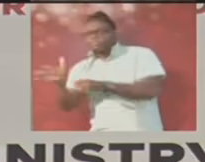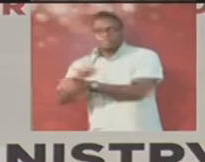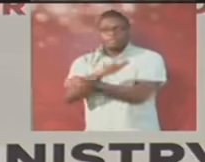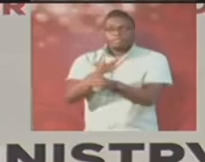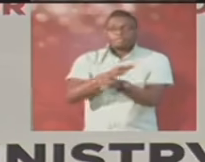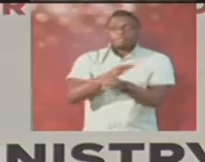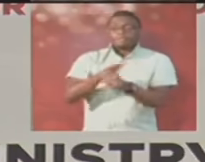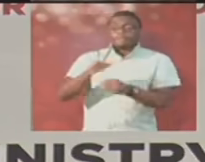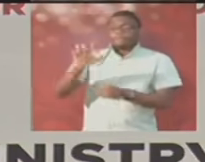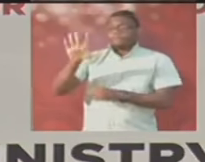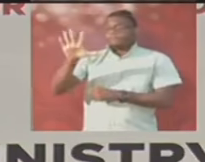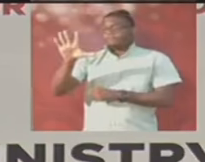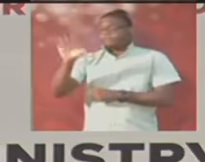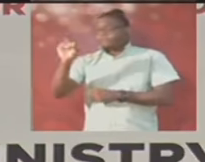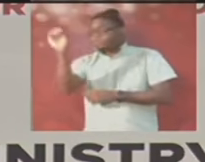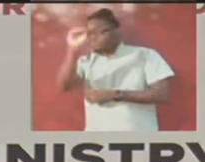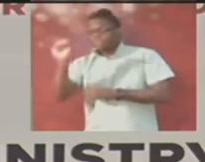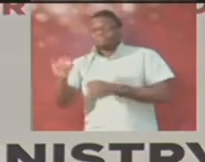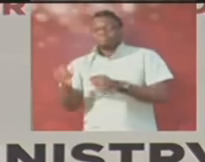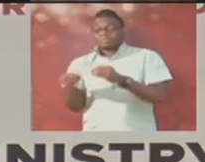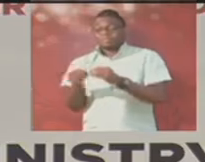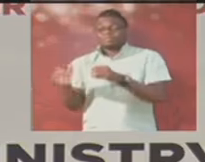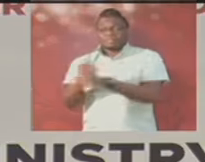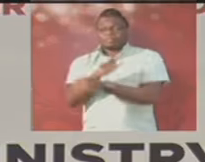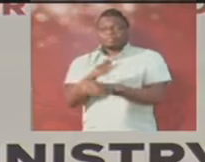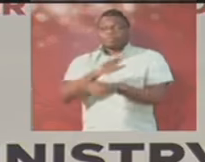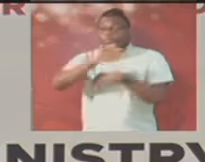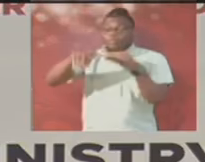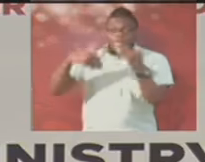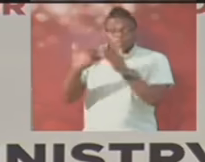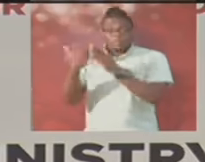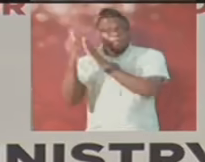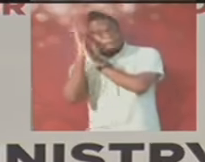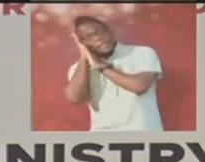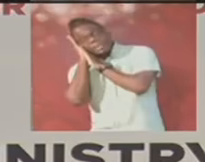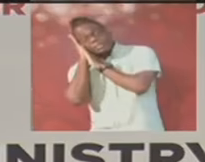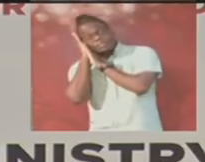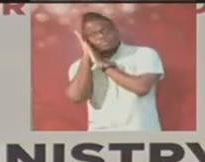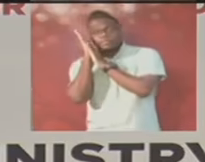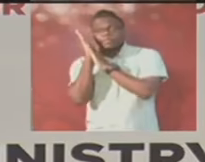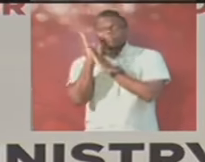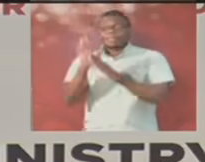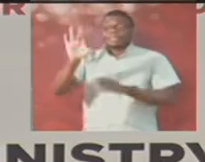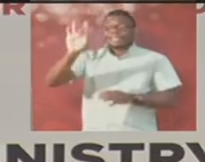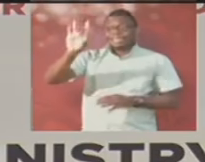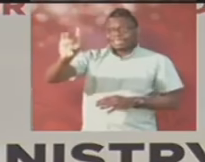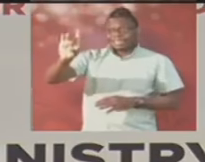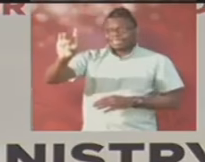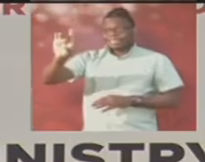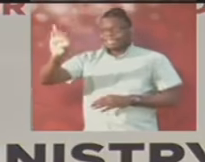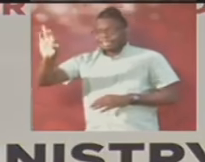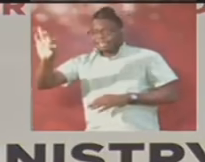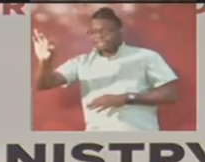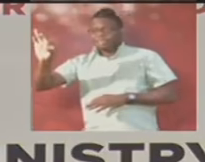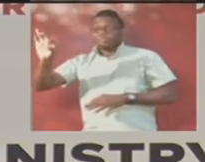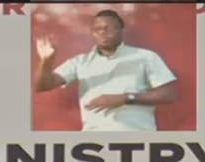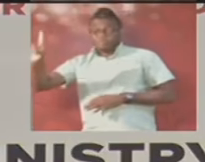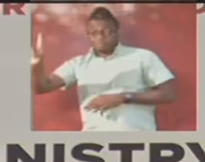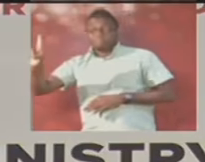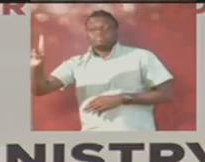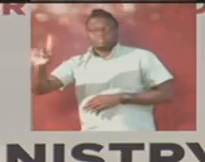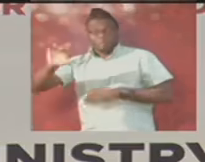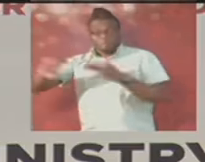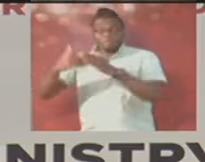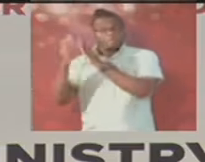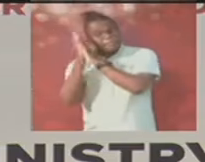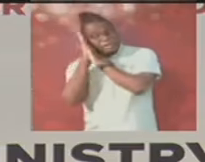brings the total number of beds available in the parallel healthcare system to 891. I'd like to reiterate to